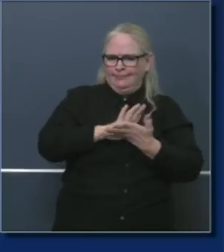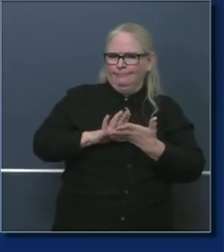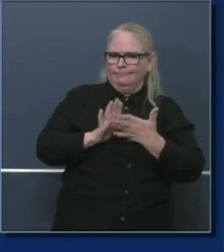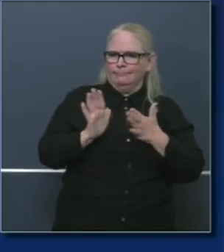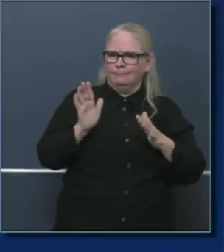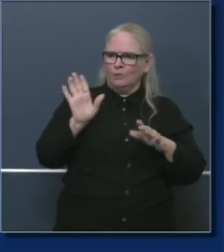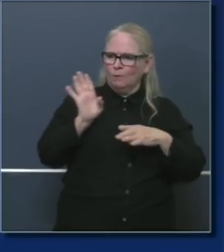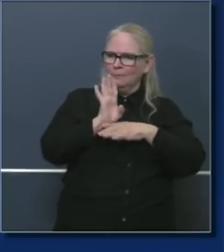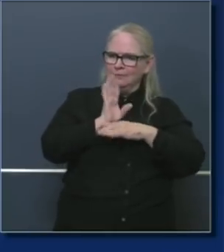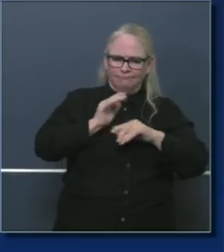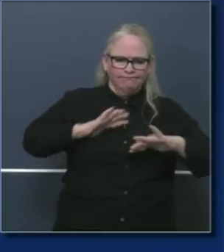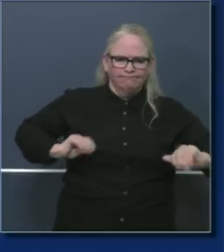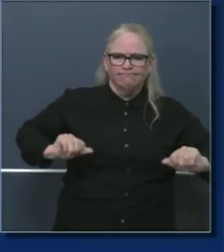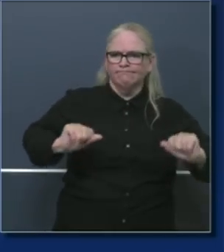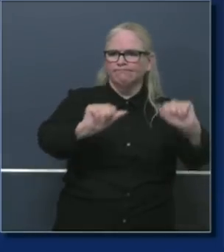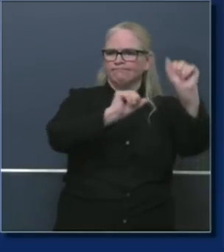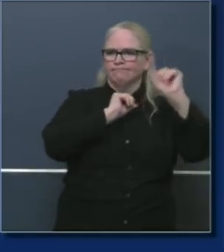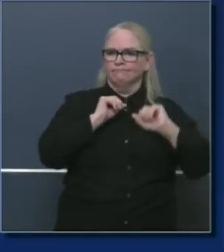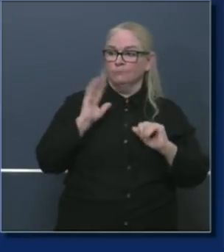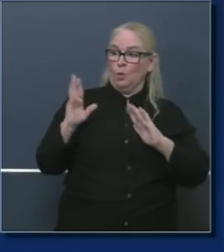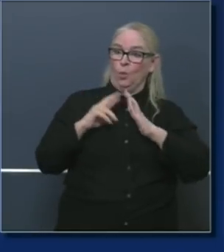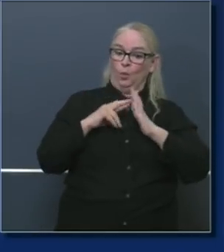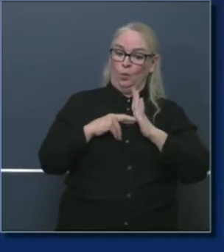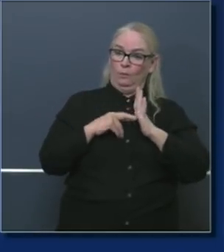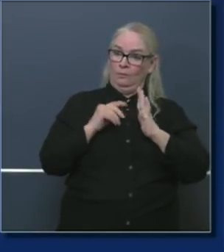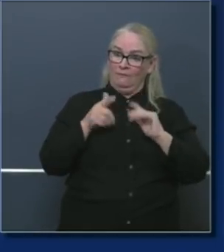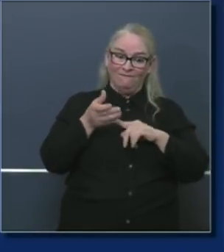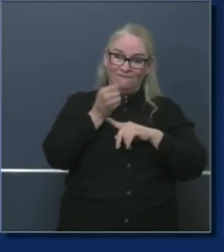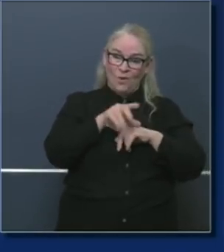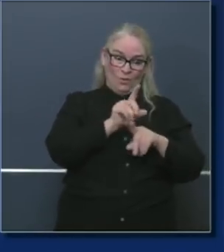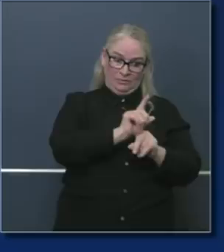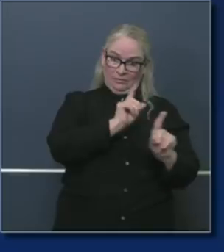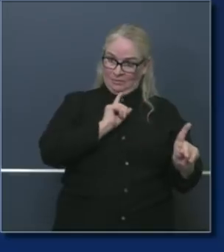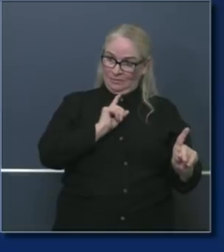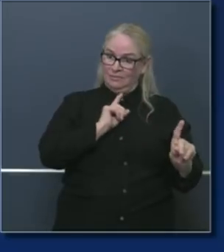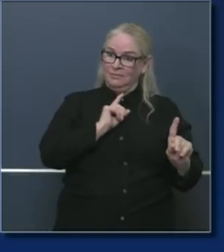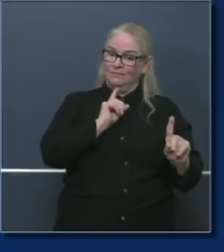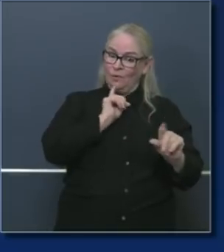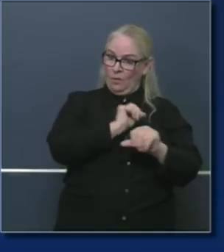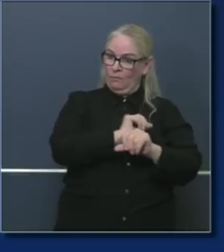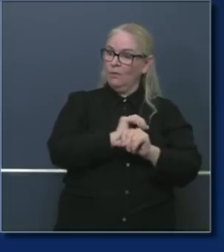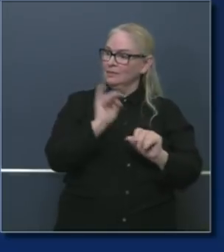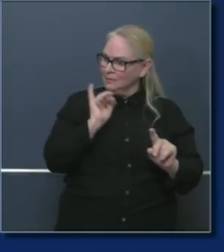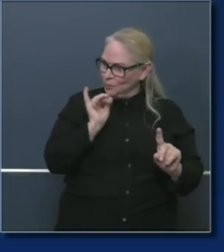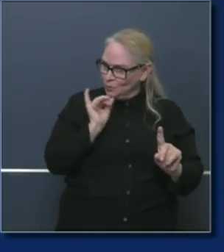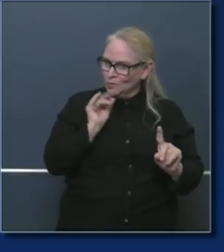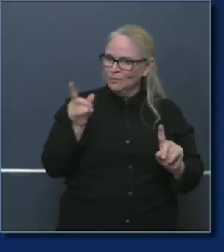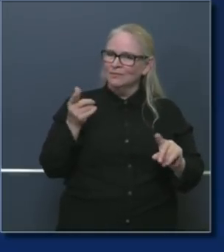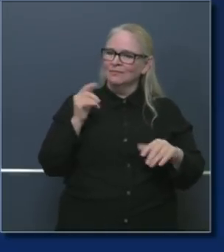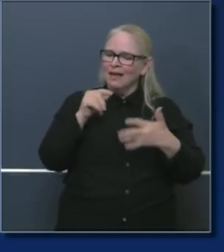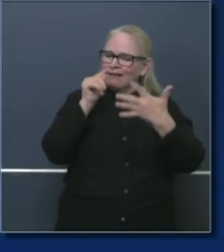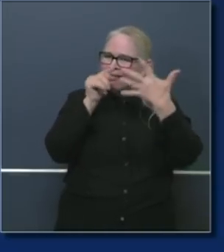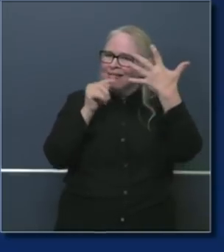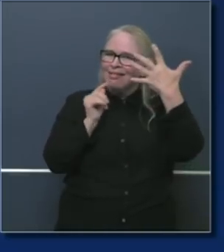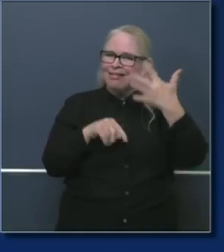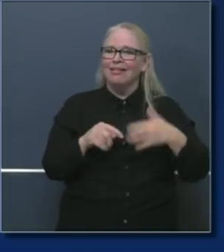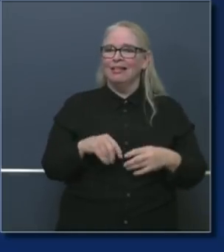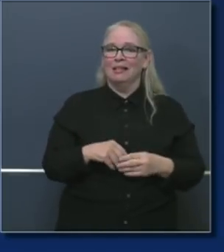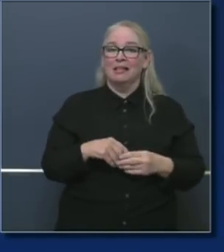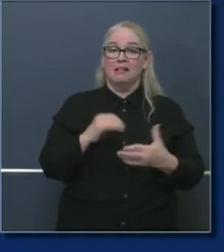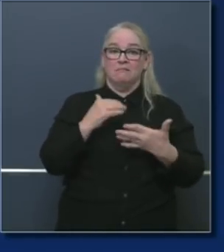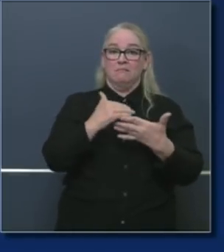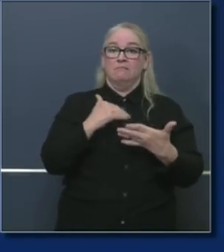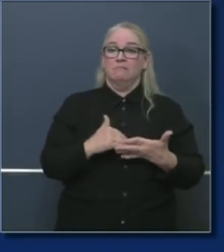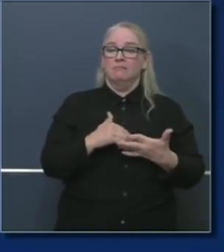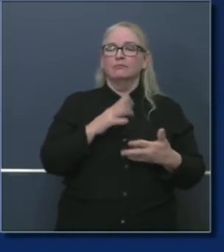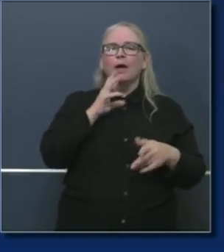the physical distancing guidelines that we've been talking about for many, many weeks. I want to talk a little bit about what the governor